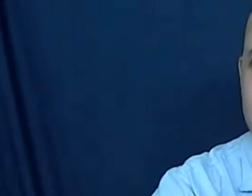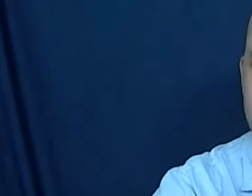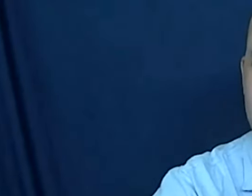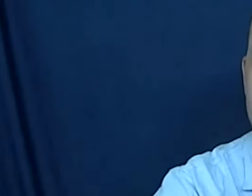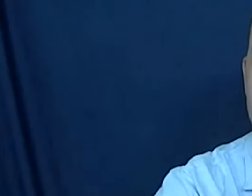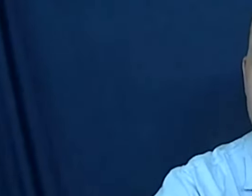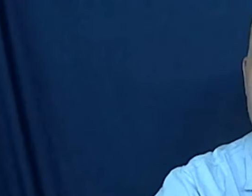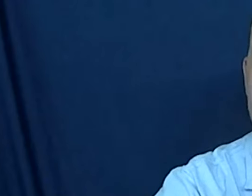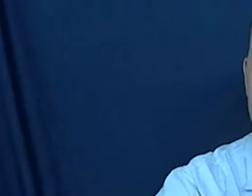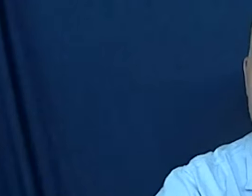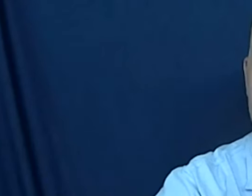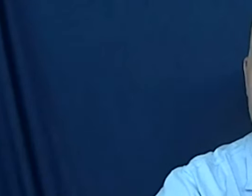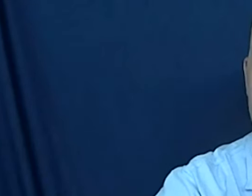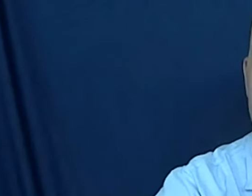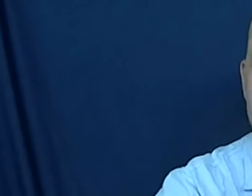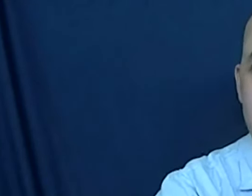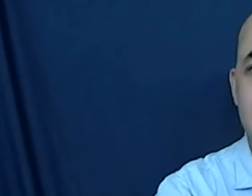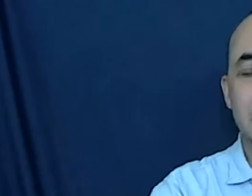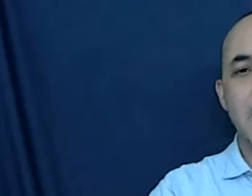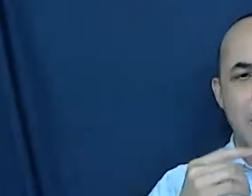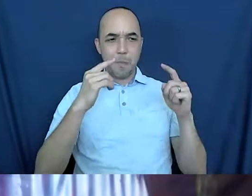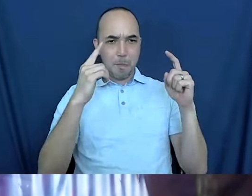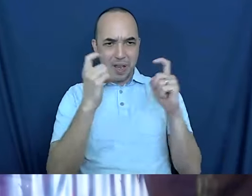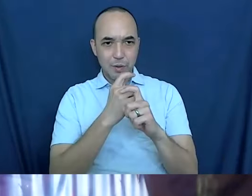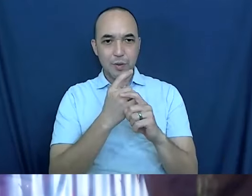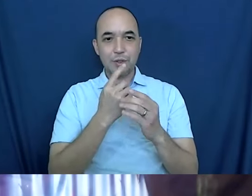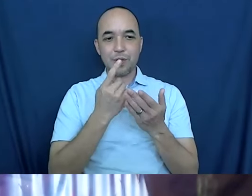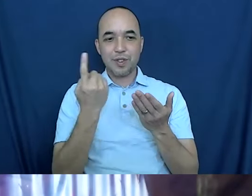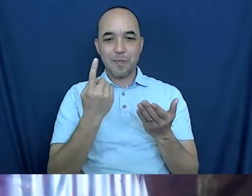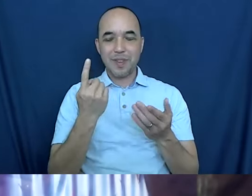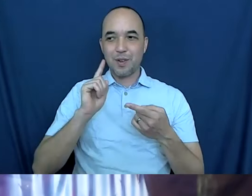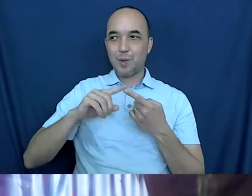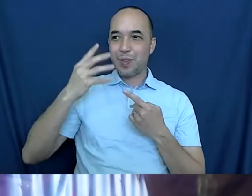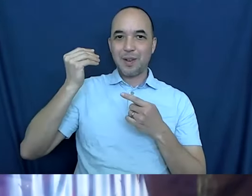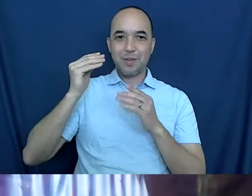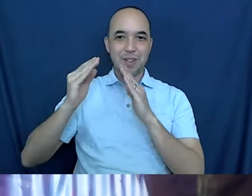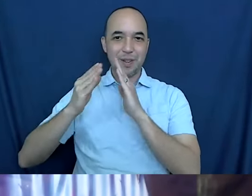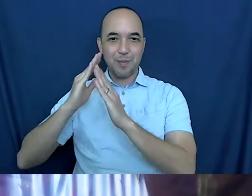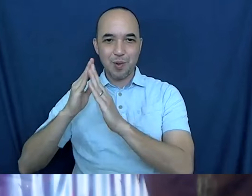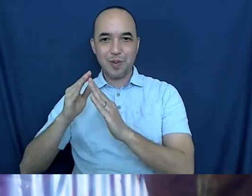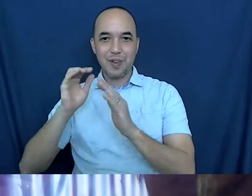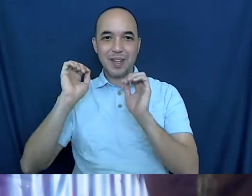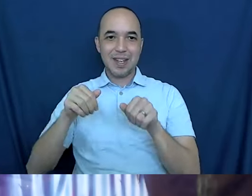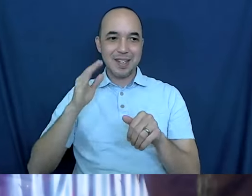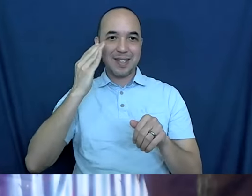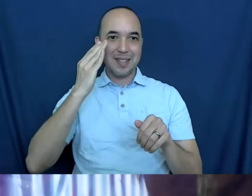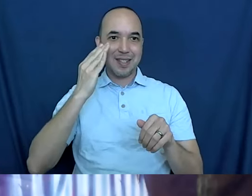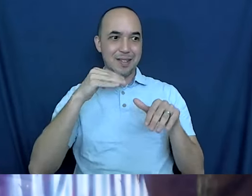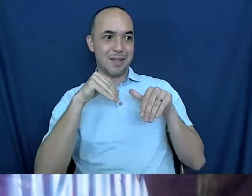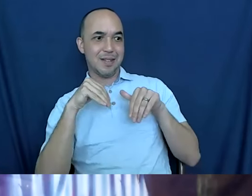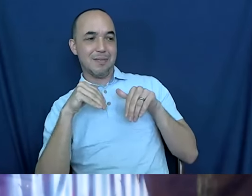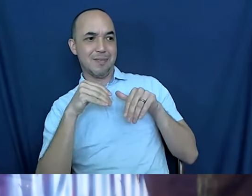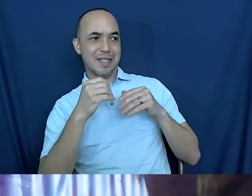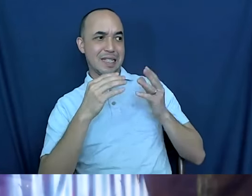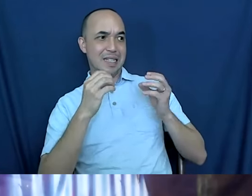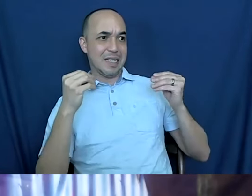puzzles are one of those things that I think to the outside community can seem daunting and inaccessible. It's only for the smart people